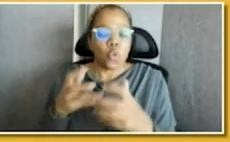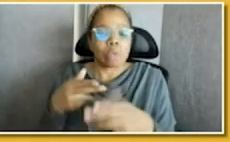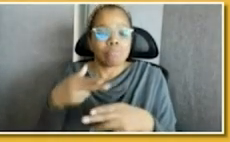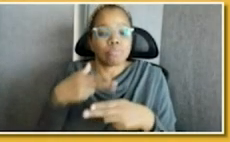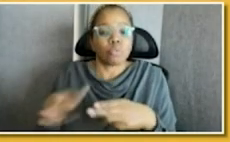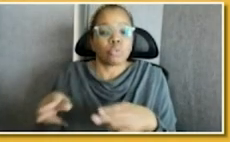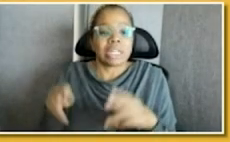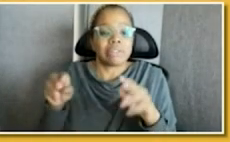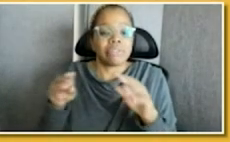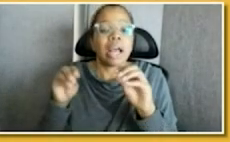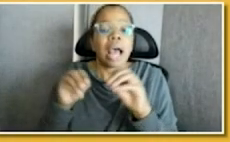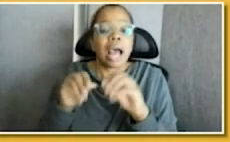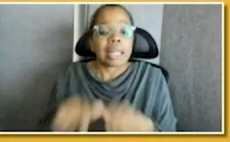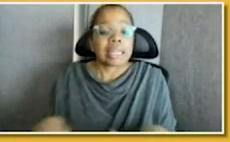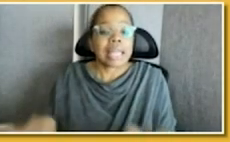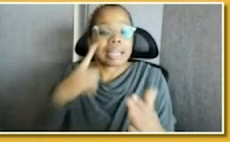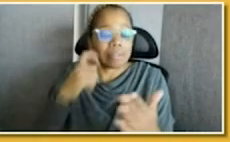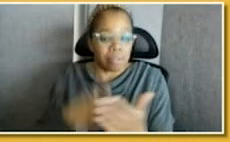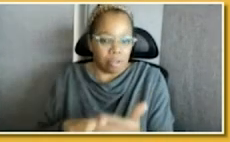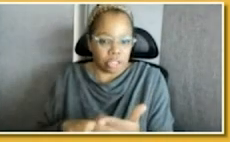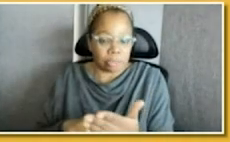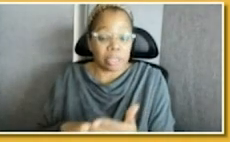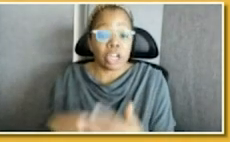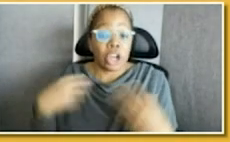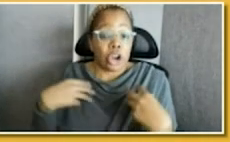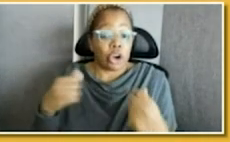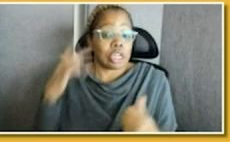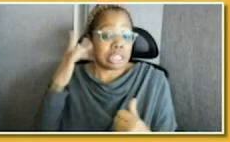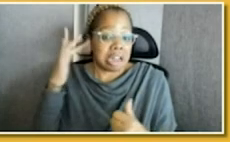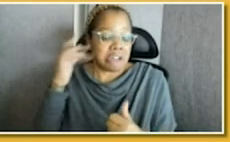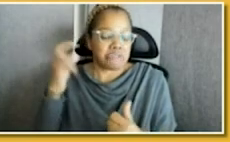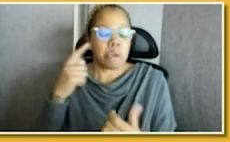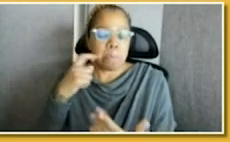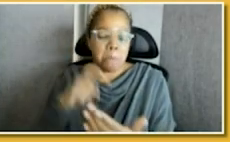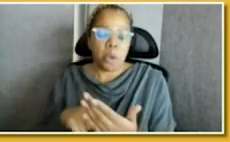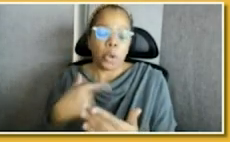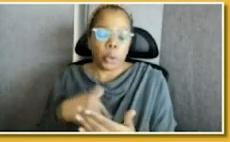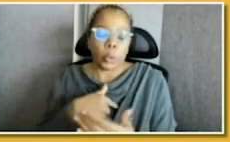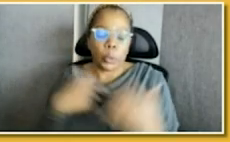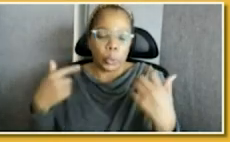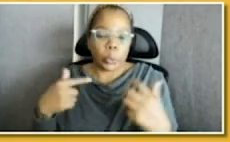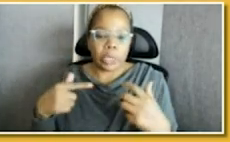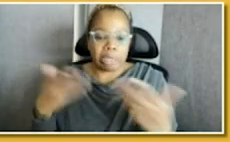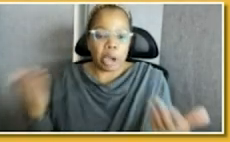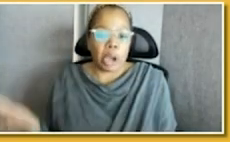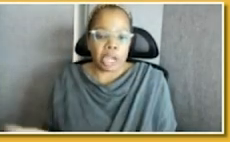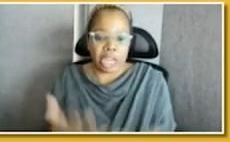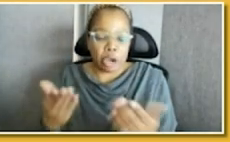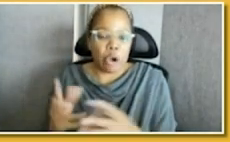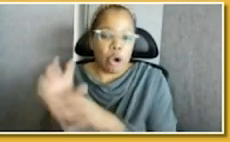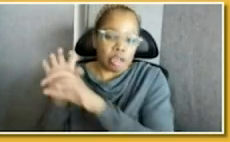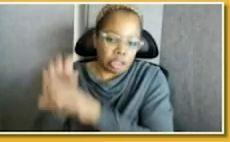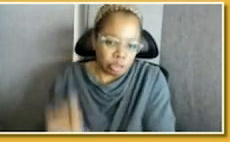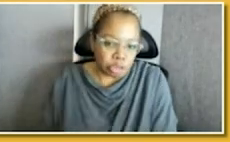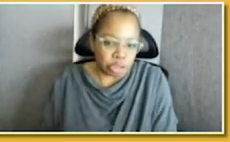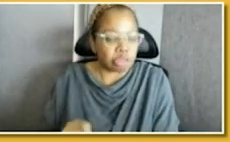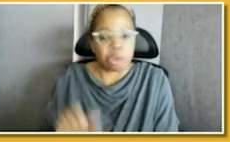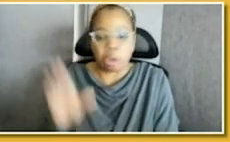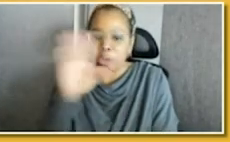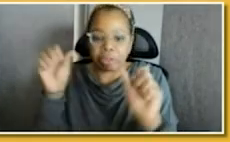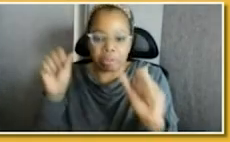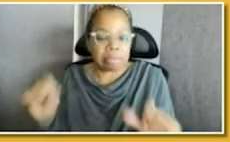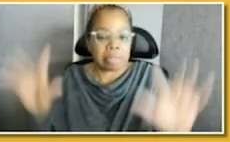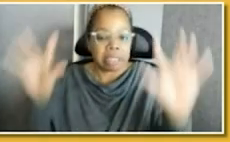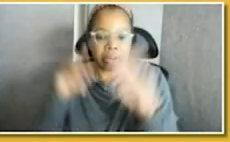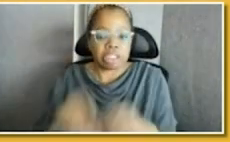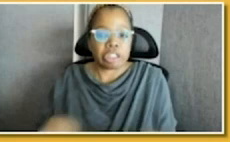Courage California acknowledges our presence on the traditional and unceded territory of thousands of First Nations who are the traditional caretakers of